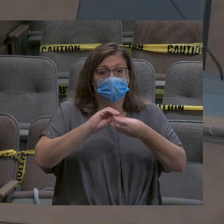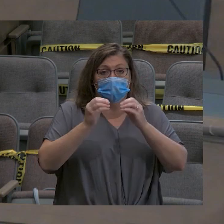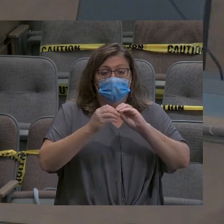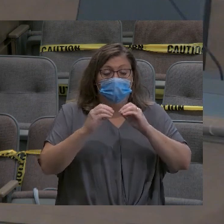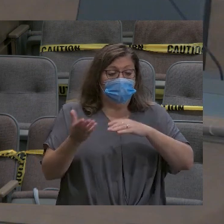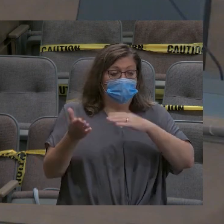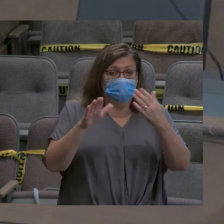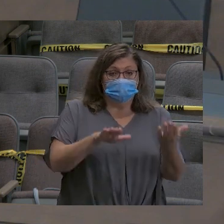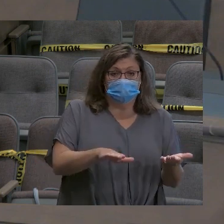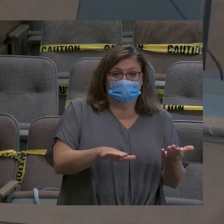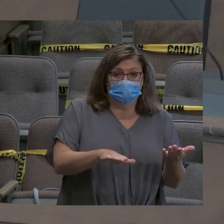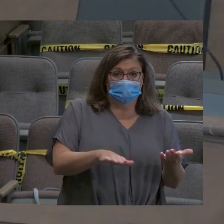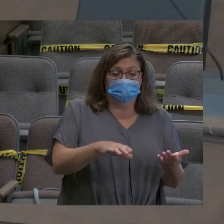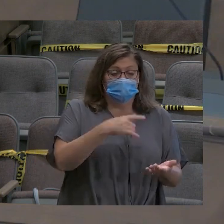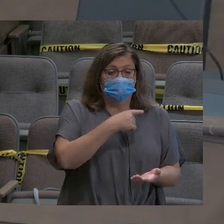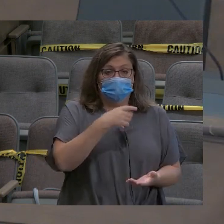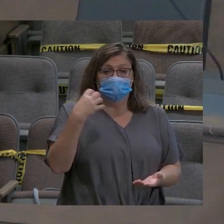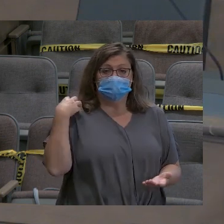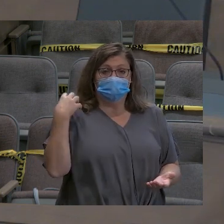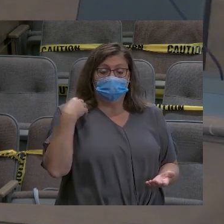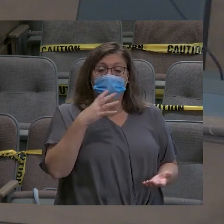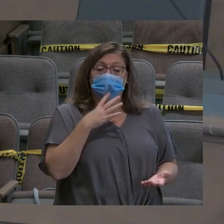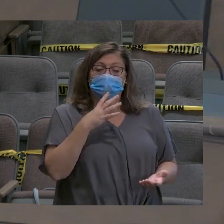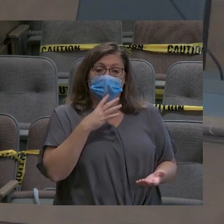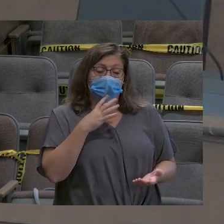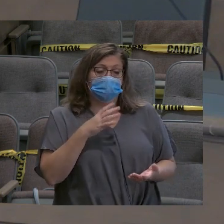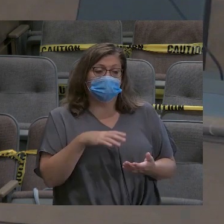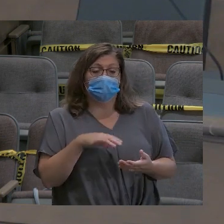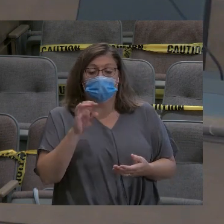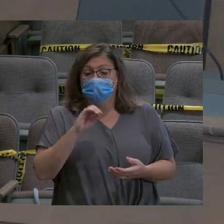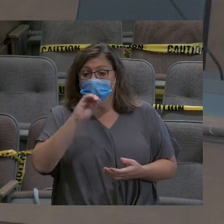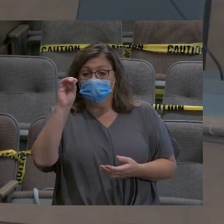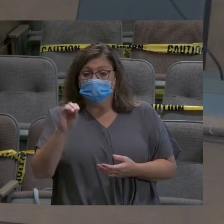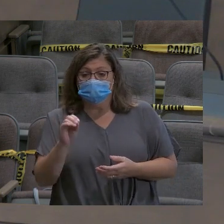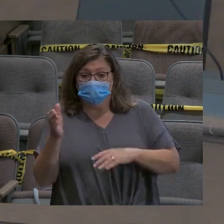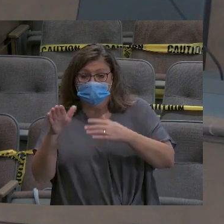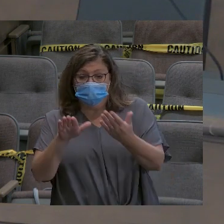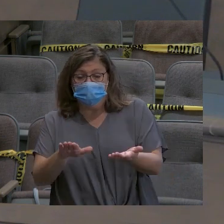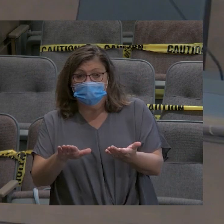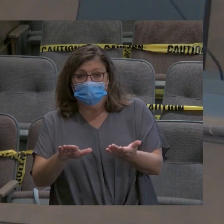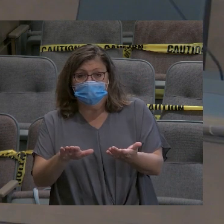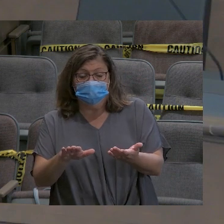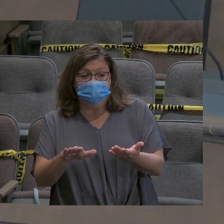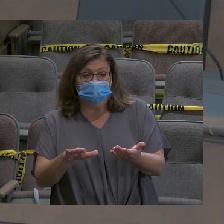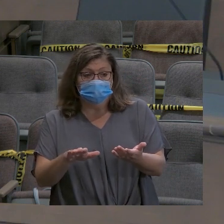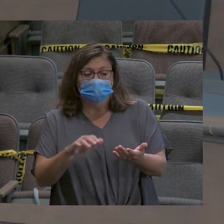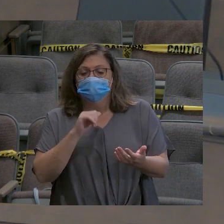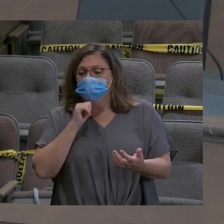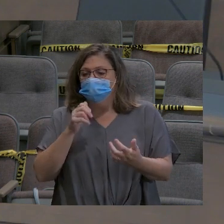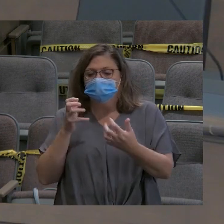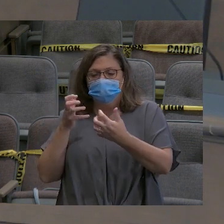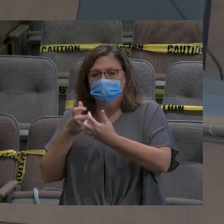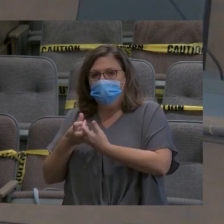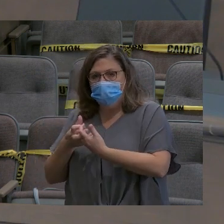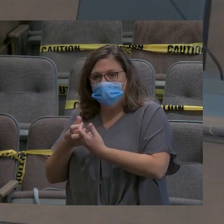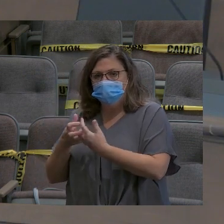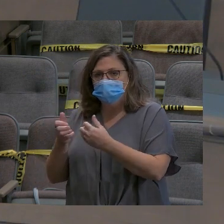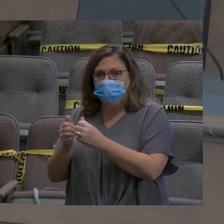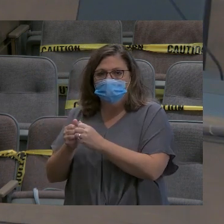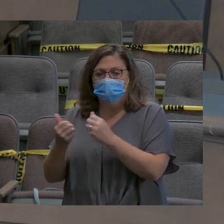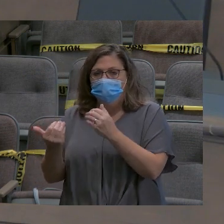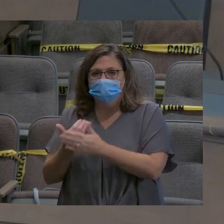Cohilas suggested earlier, the proportion of the deaths is certainly not in keeping with the new cases.